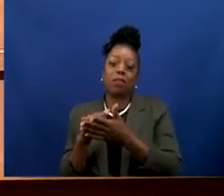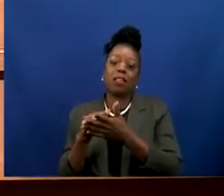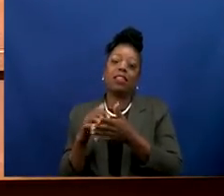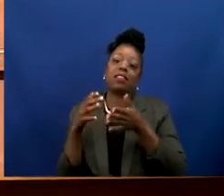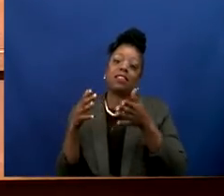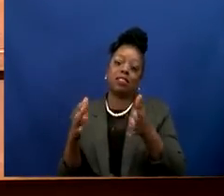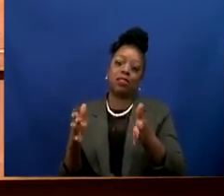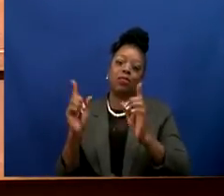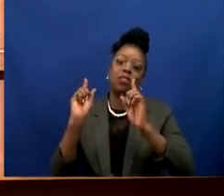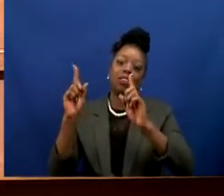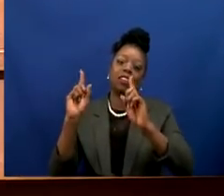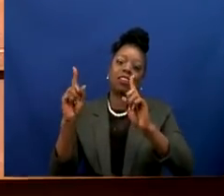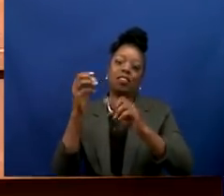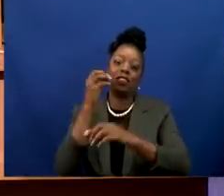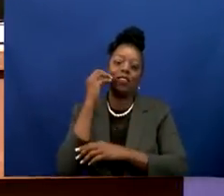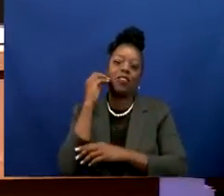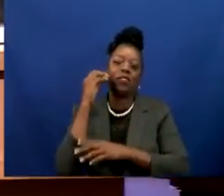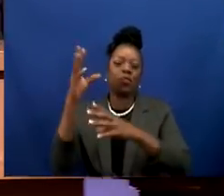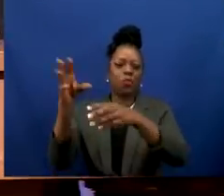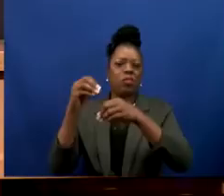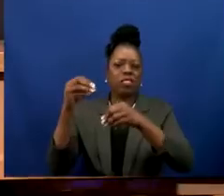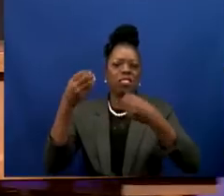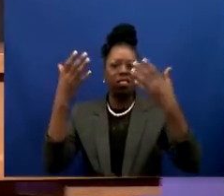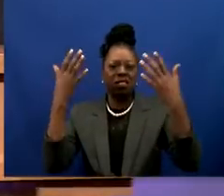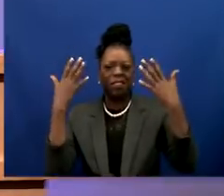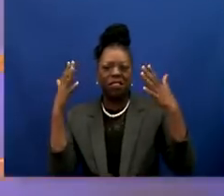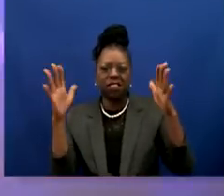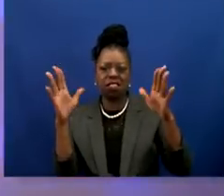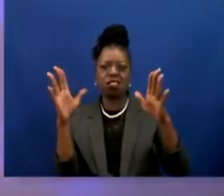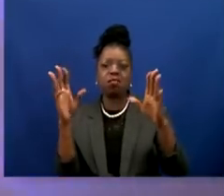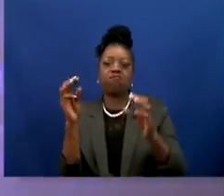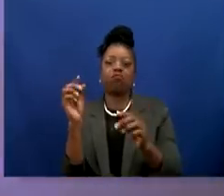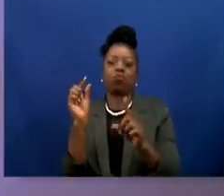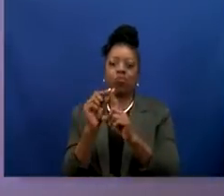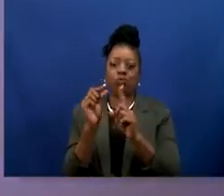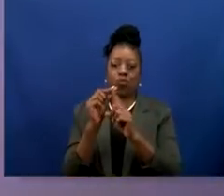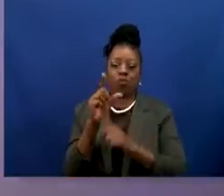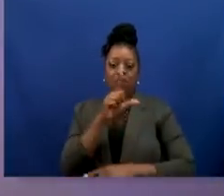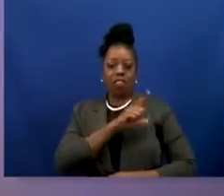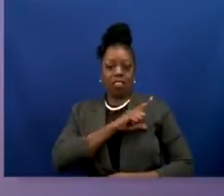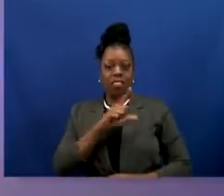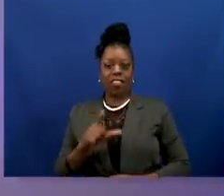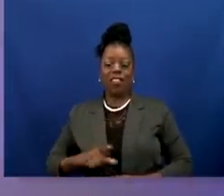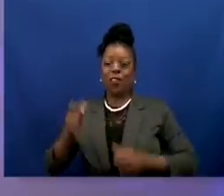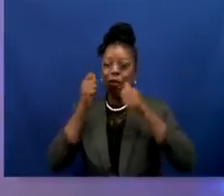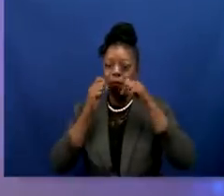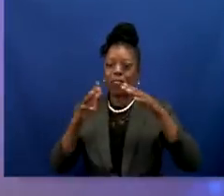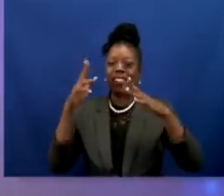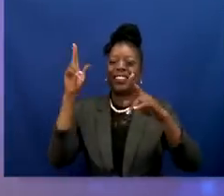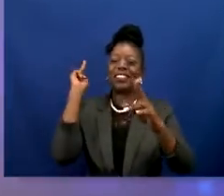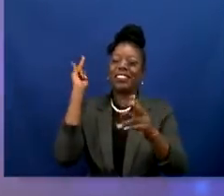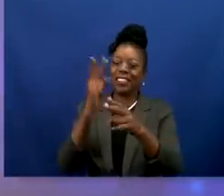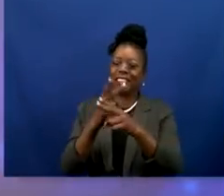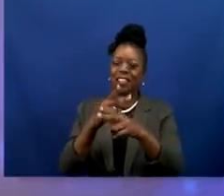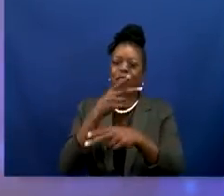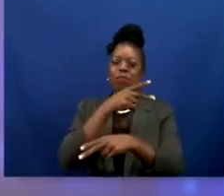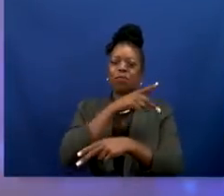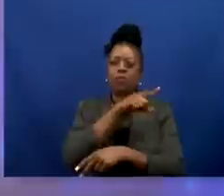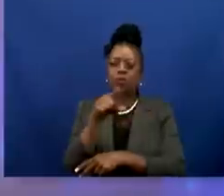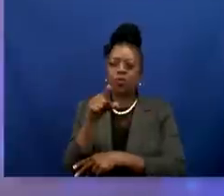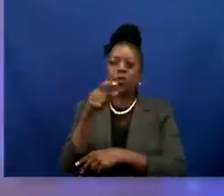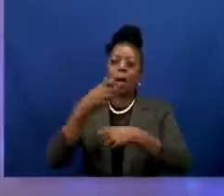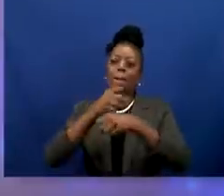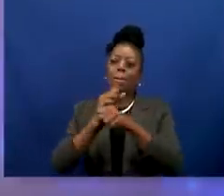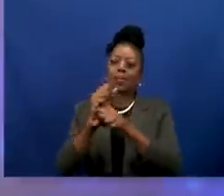That's the way to go home. Receive the benediction. The Lord bless you and keep you. The Lord make his face to shine upon you and be gracious unto